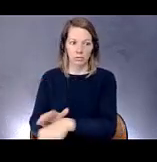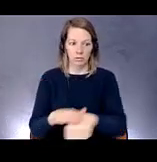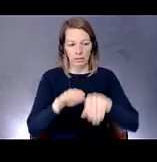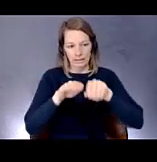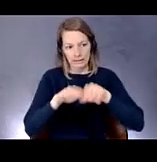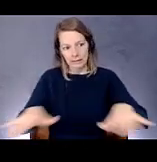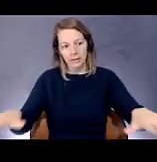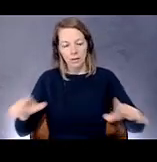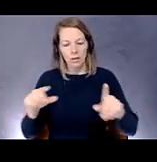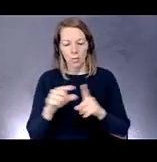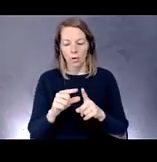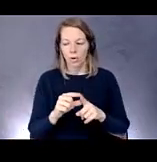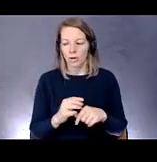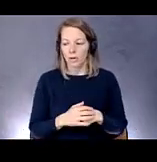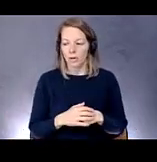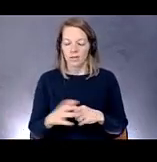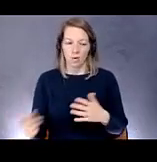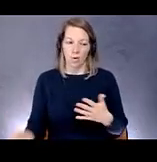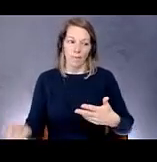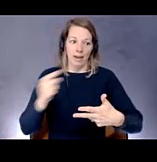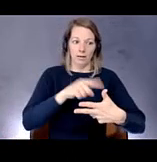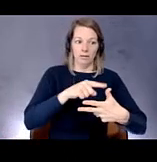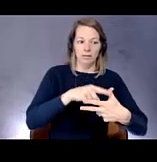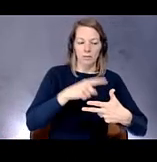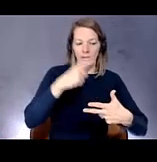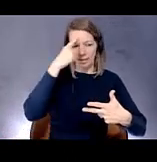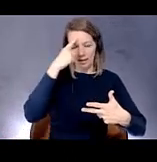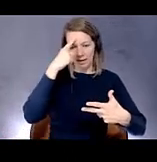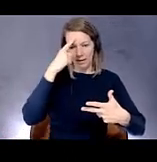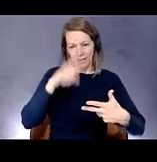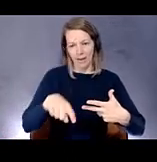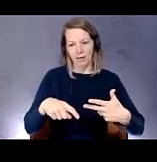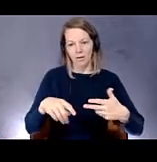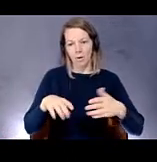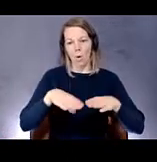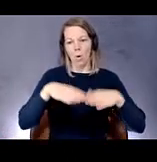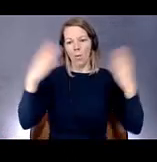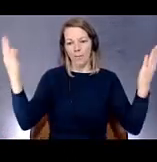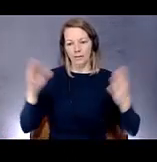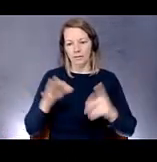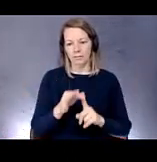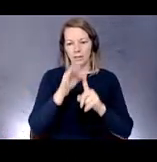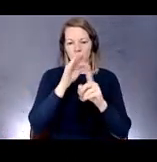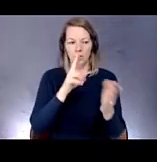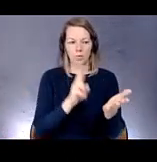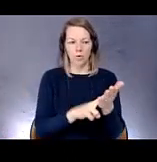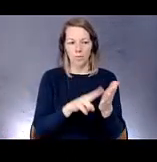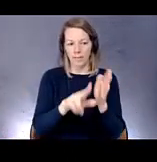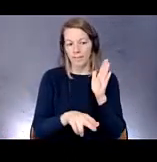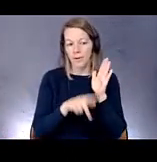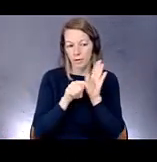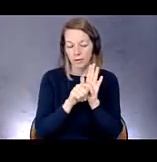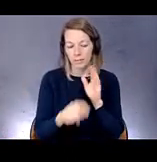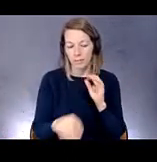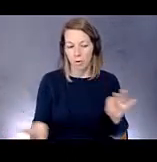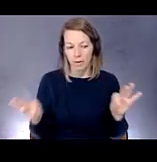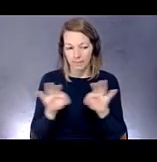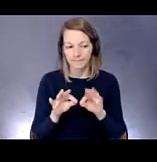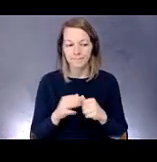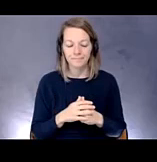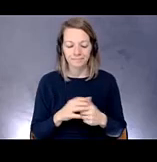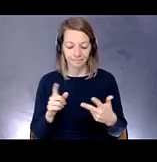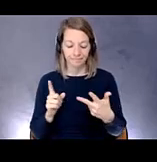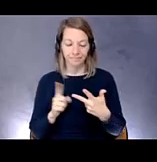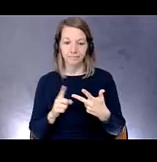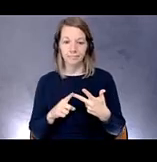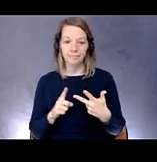why, going back to that first bullet point, why we think the kind of rolling special enrollment period is very, very important. Then the last